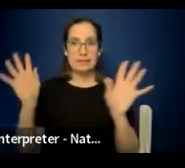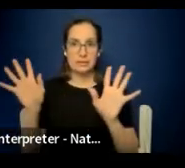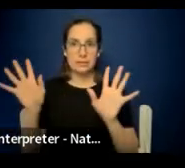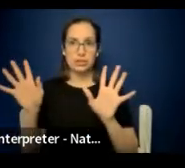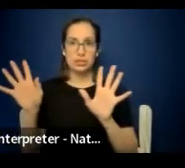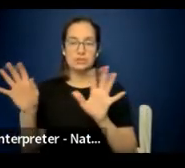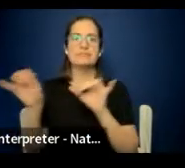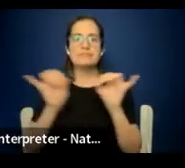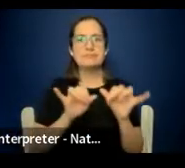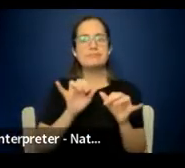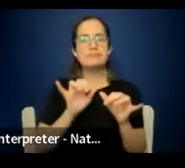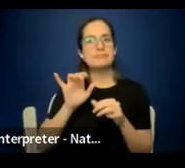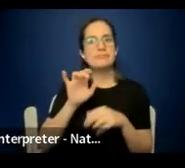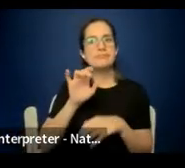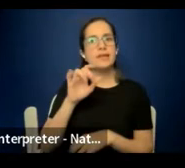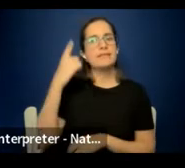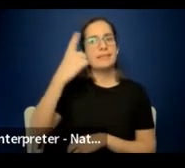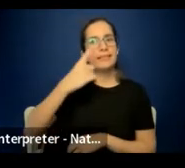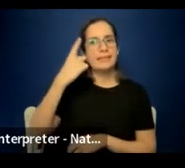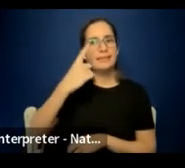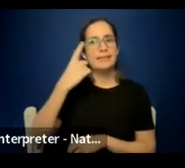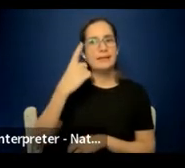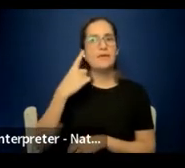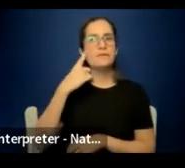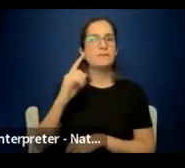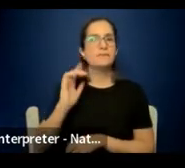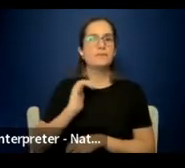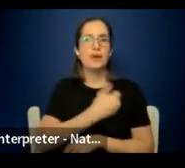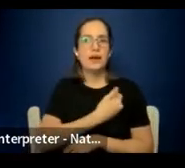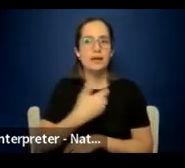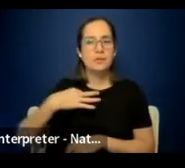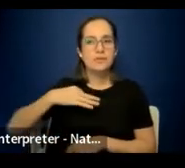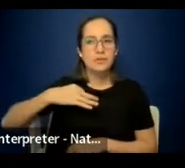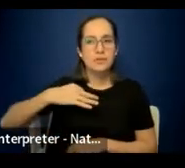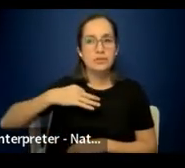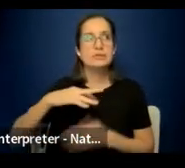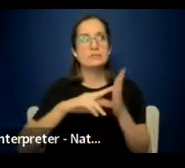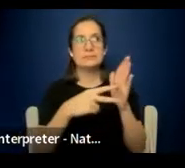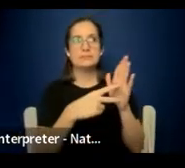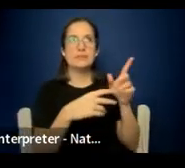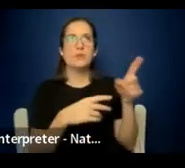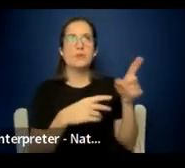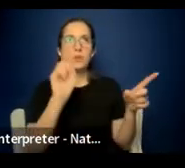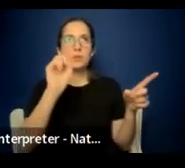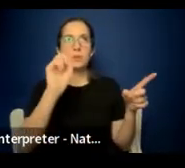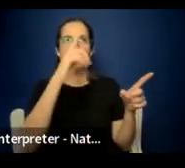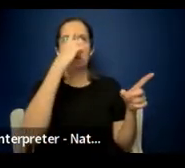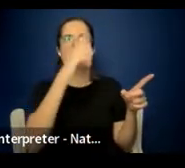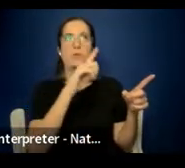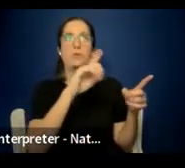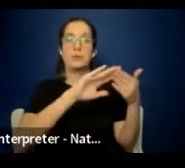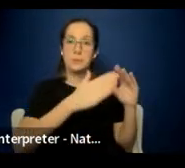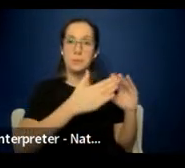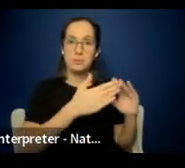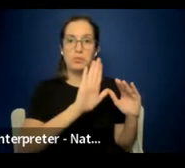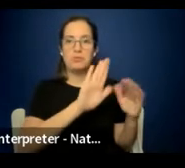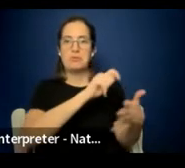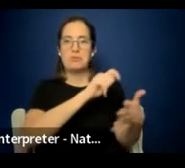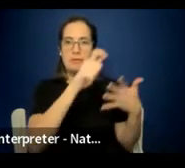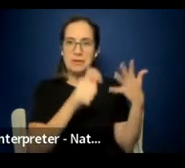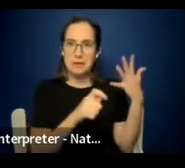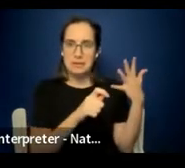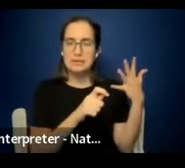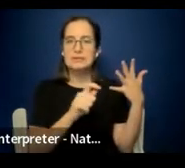that's really critical to think about now, you know, with the community needs in the backdrop. What are our really critical